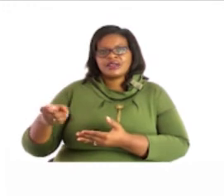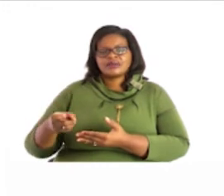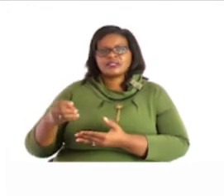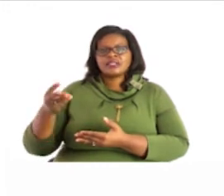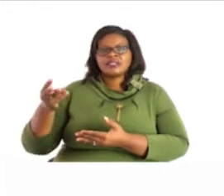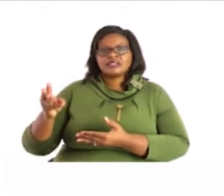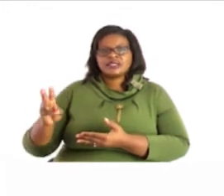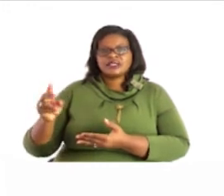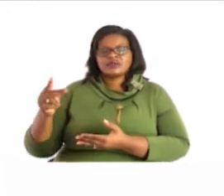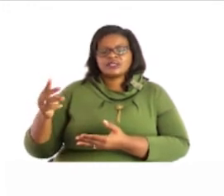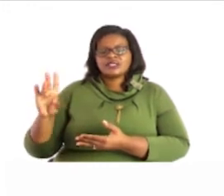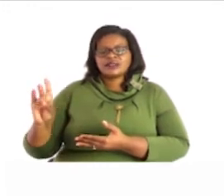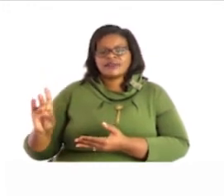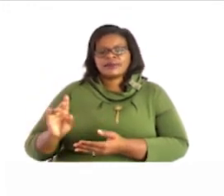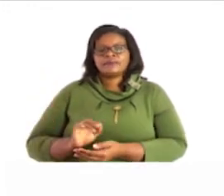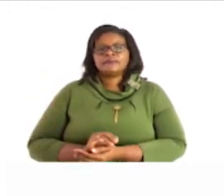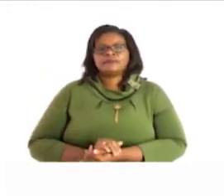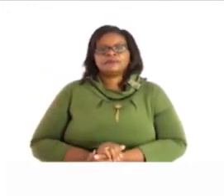9,627.